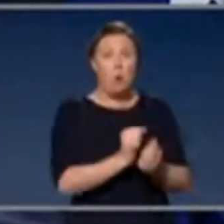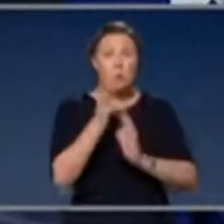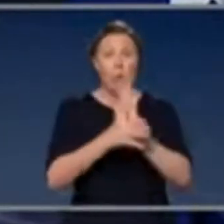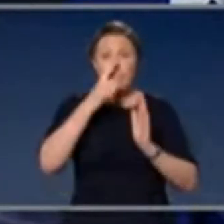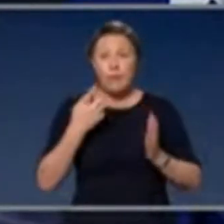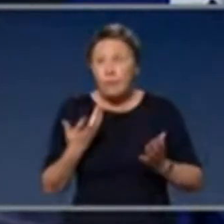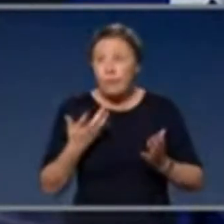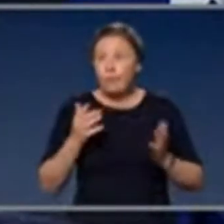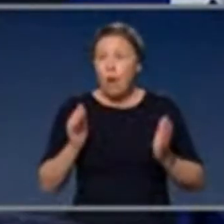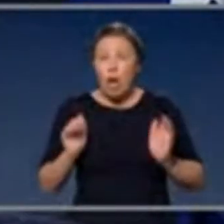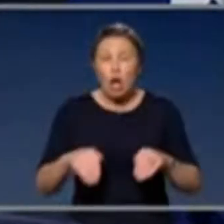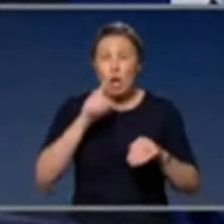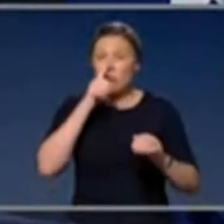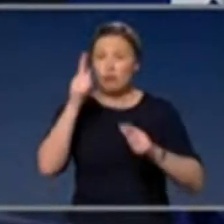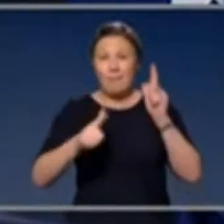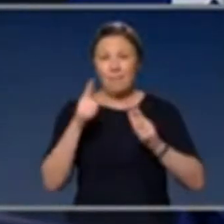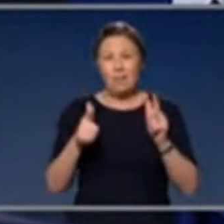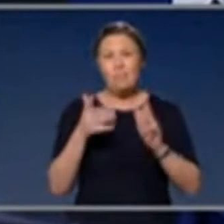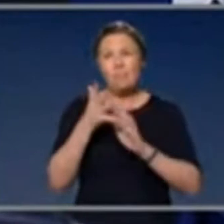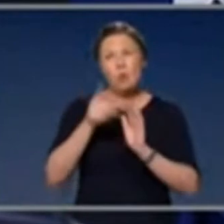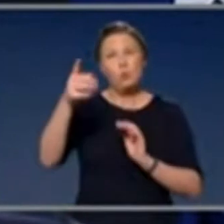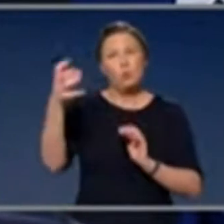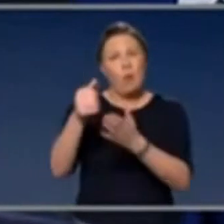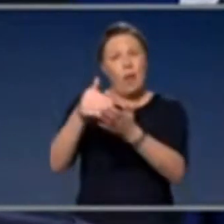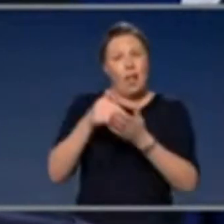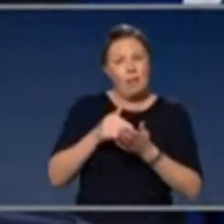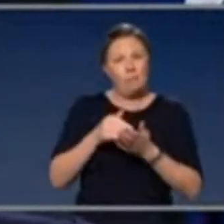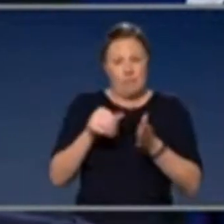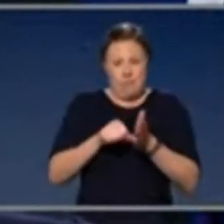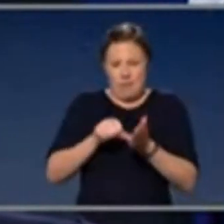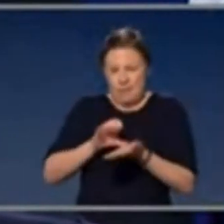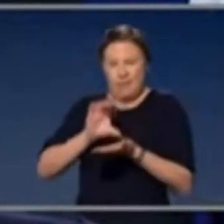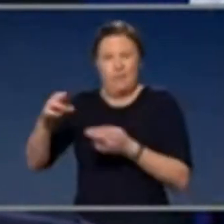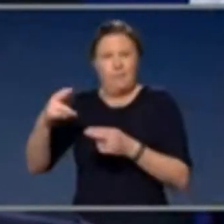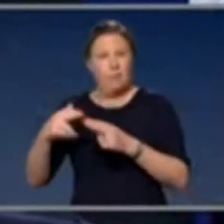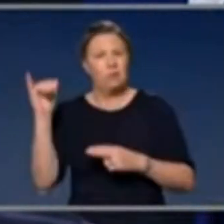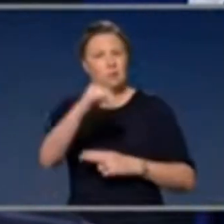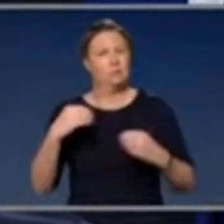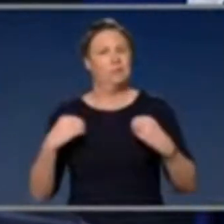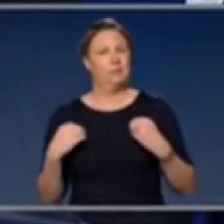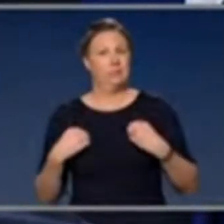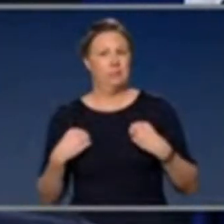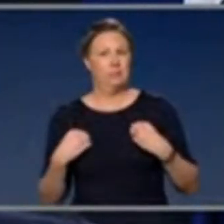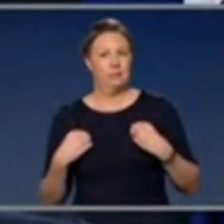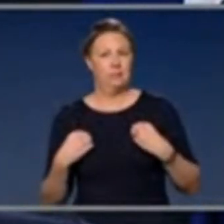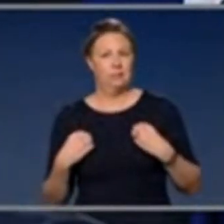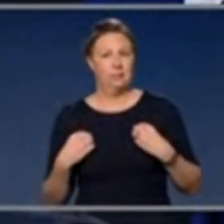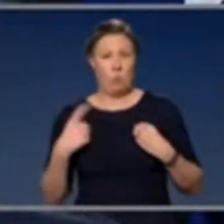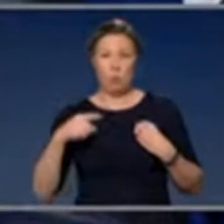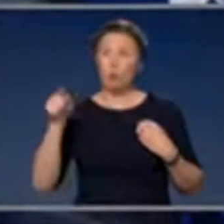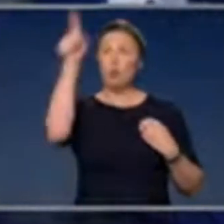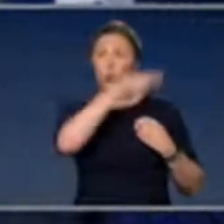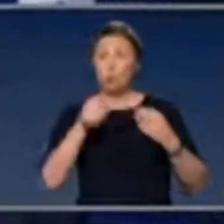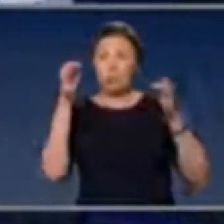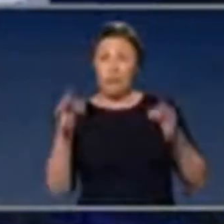decisions they have on health issues, that they would be more than prepared to meet the costs of dealing with some of the impacts of those decisions.